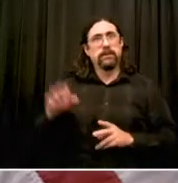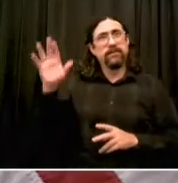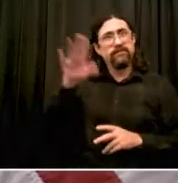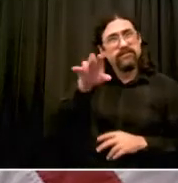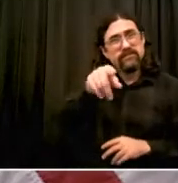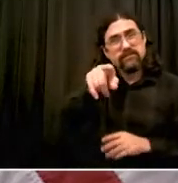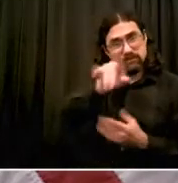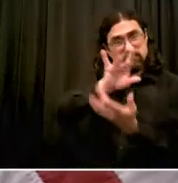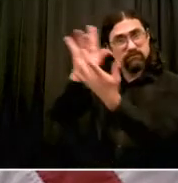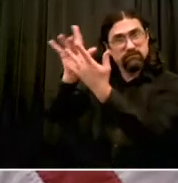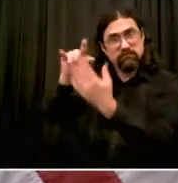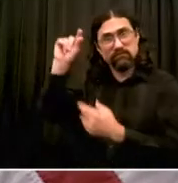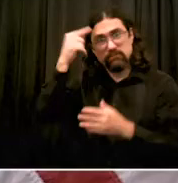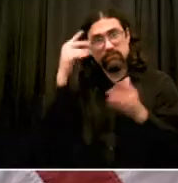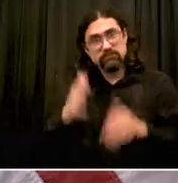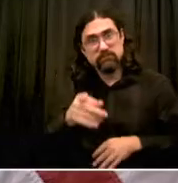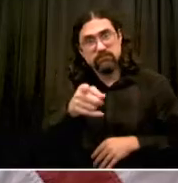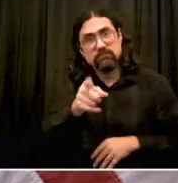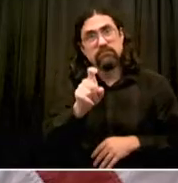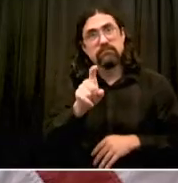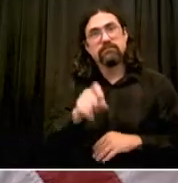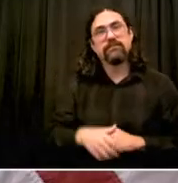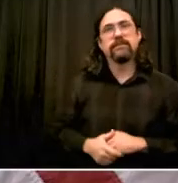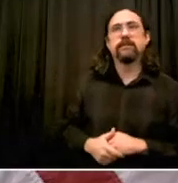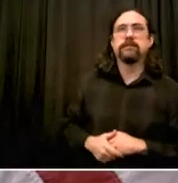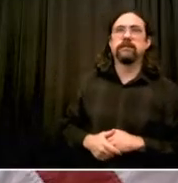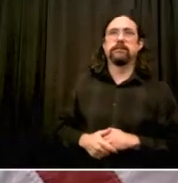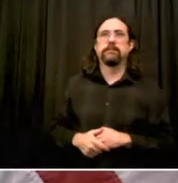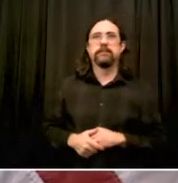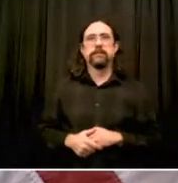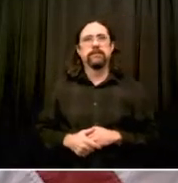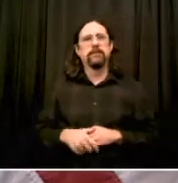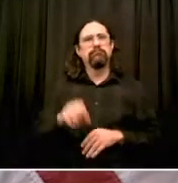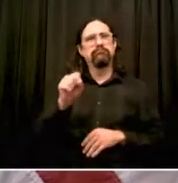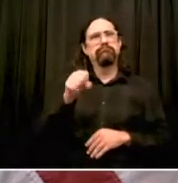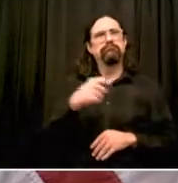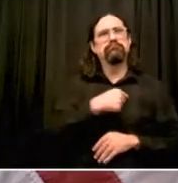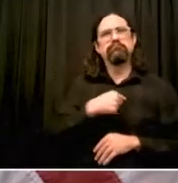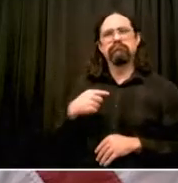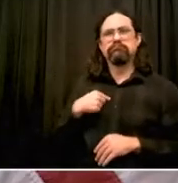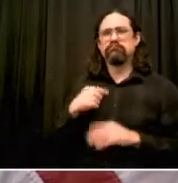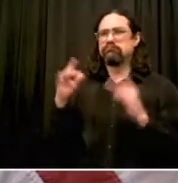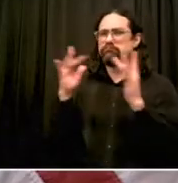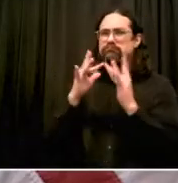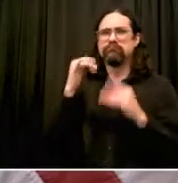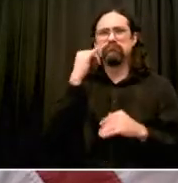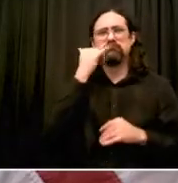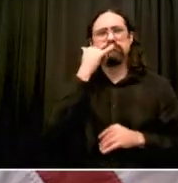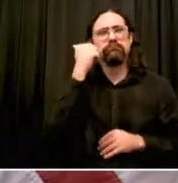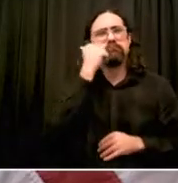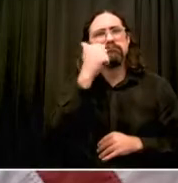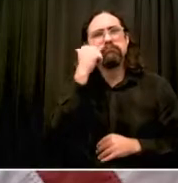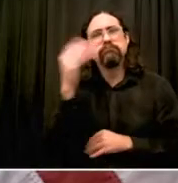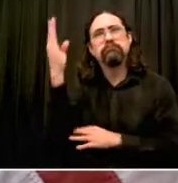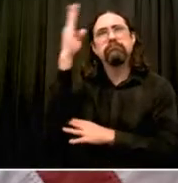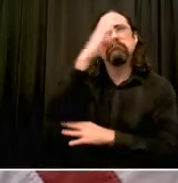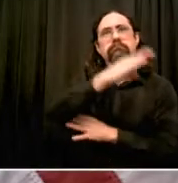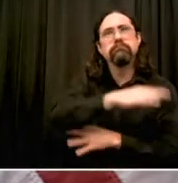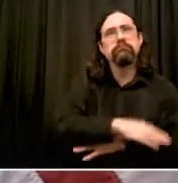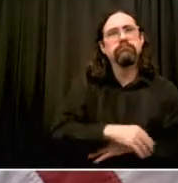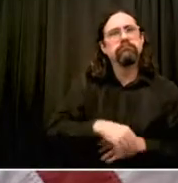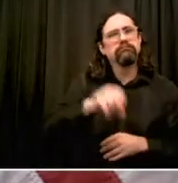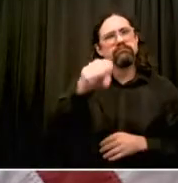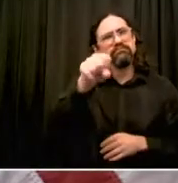teams talk multiple times a day about everything. But again, I want to emphasize the difference between the decision that